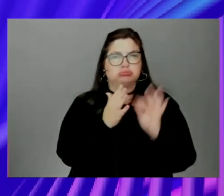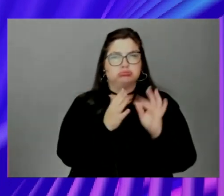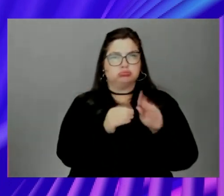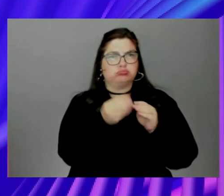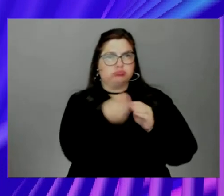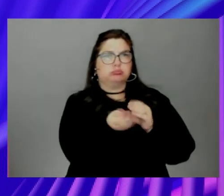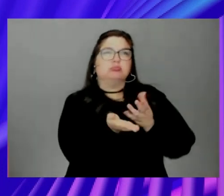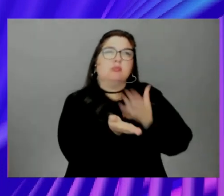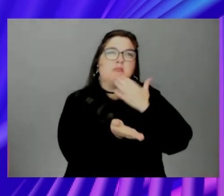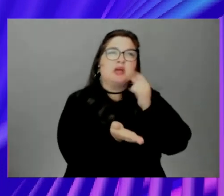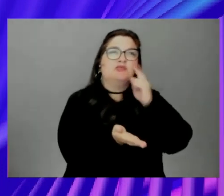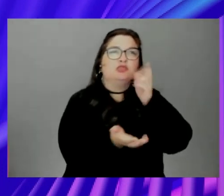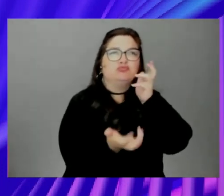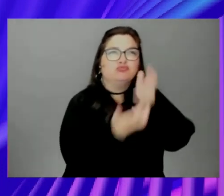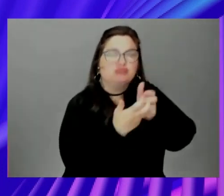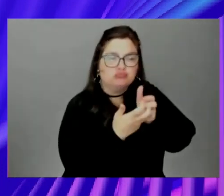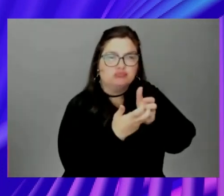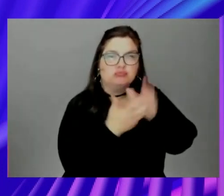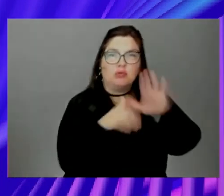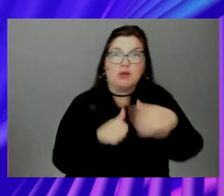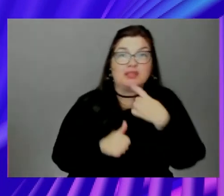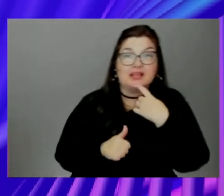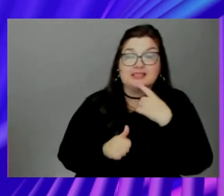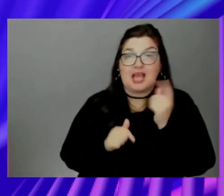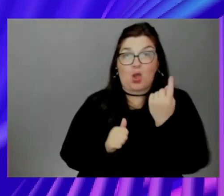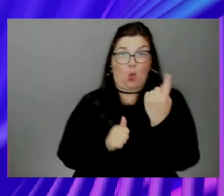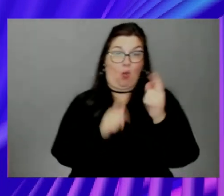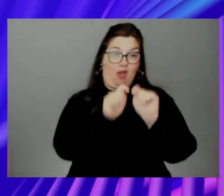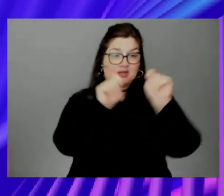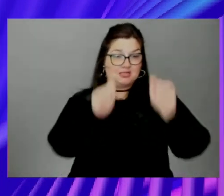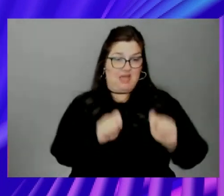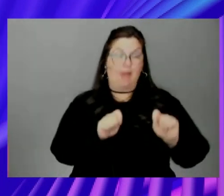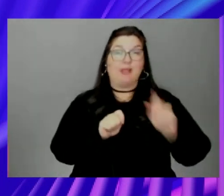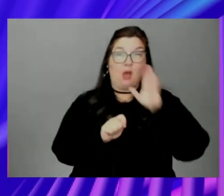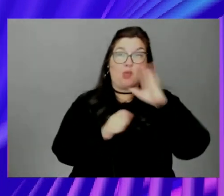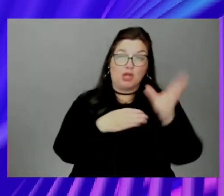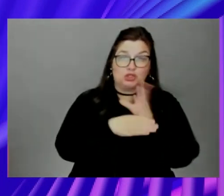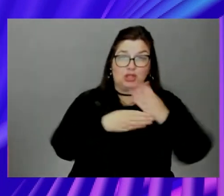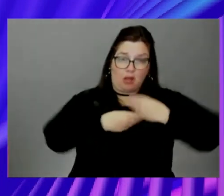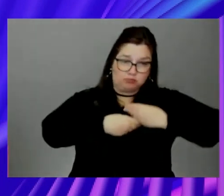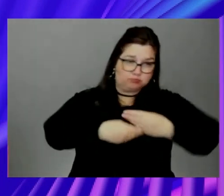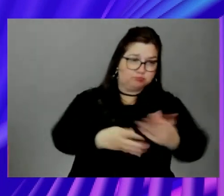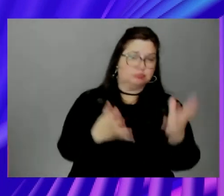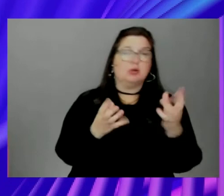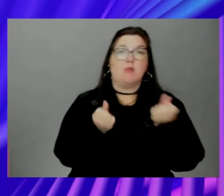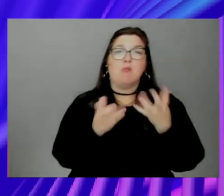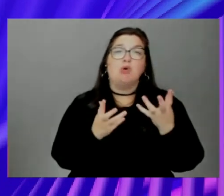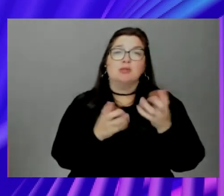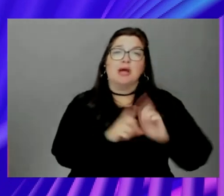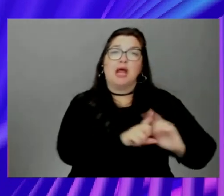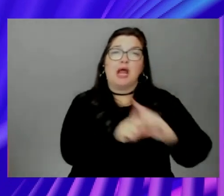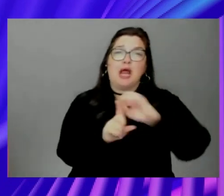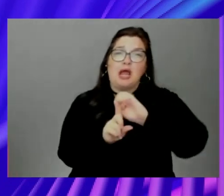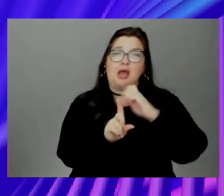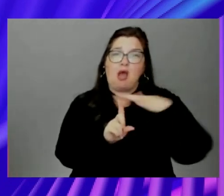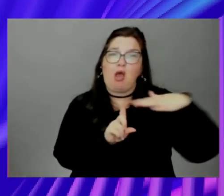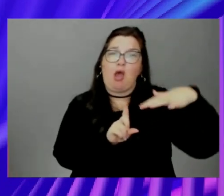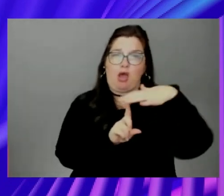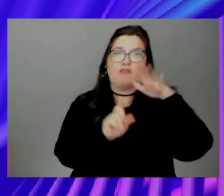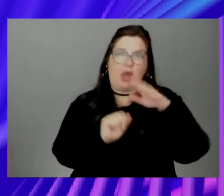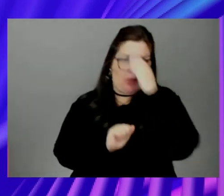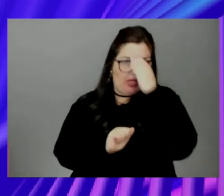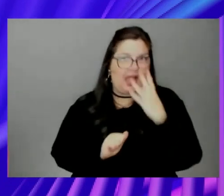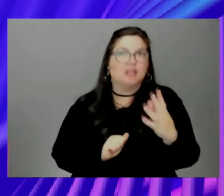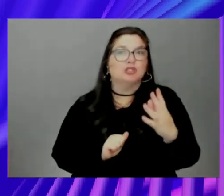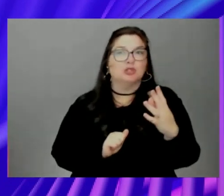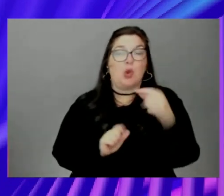you have one template that's going to be shared to multiple environments. I can actually be prescriptive on what options are available to the different environments